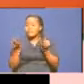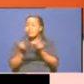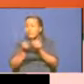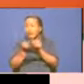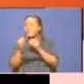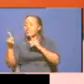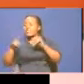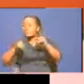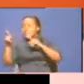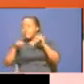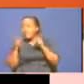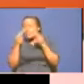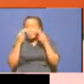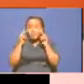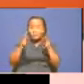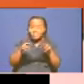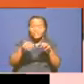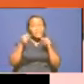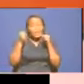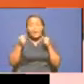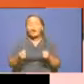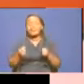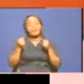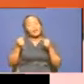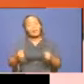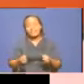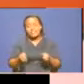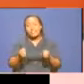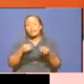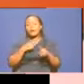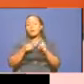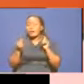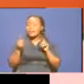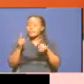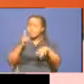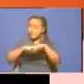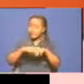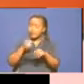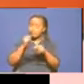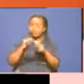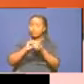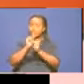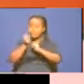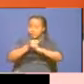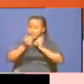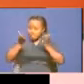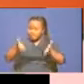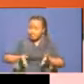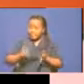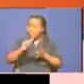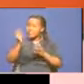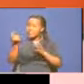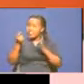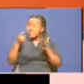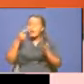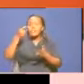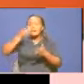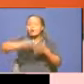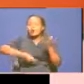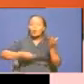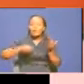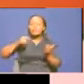well because, of course, there's a cost aspect to it. Mm-hmm. Now, when you do it here, mm-hmm. the cost basically is much less. I mean,